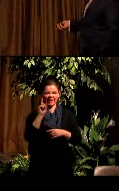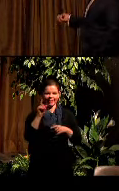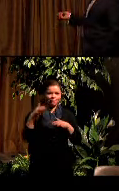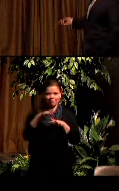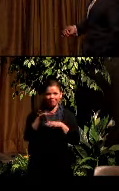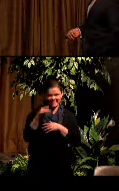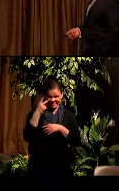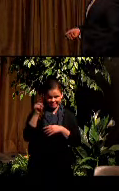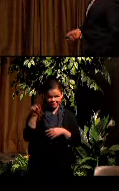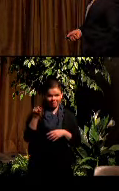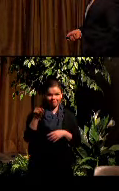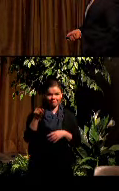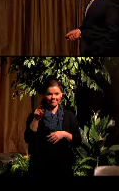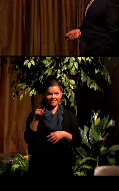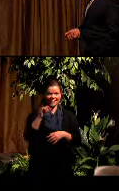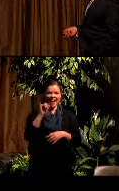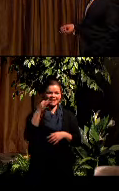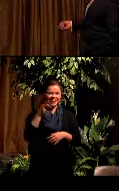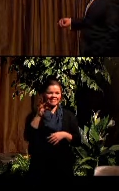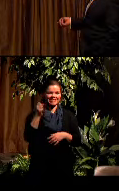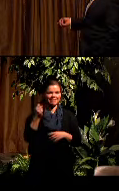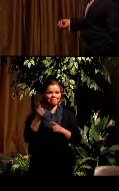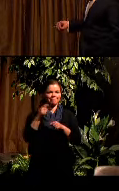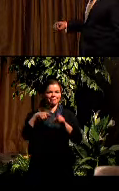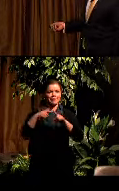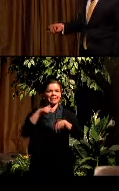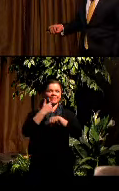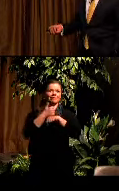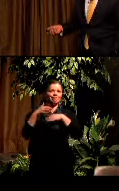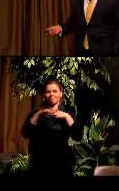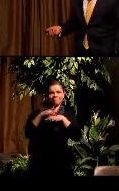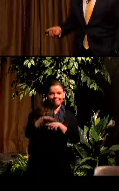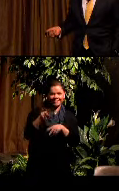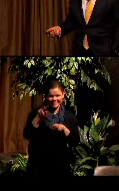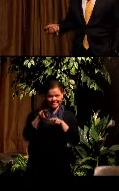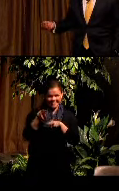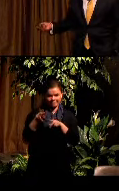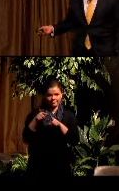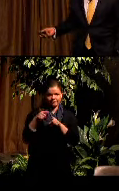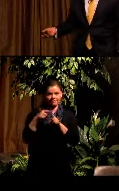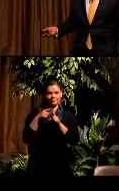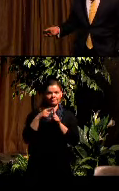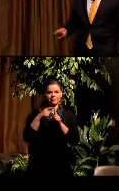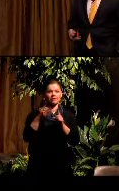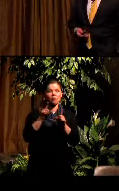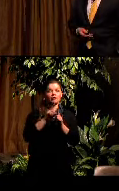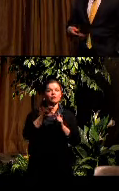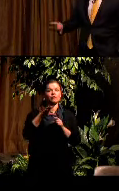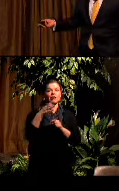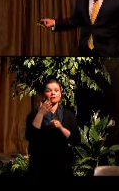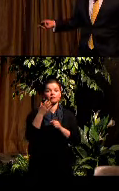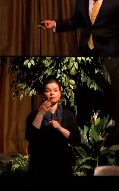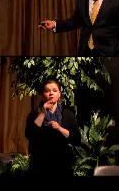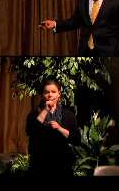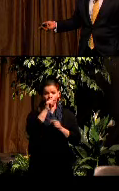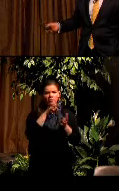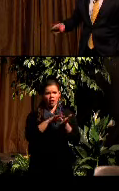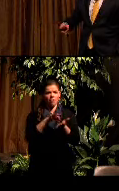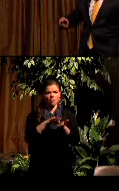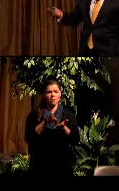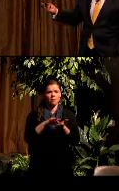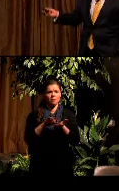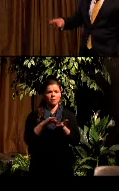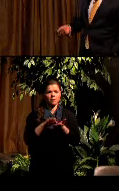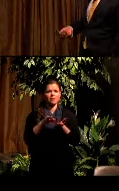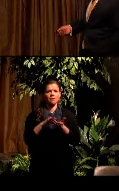1960s. So this is one of our data sets. We also use Christmas bird count data, data that's collected by citizens across the United States,